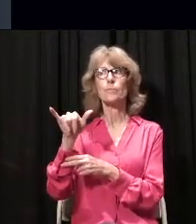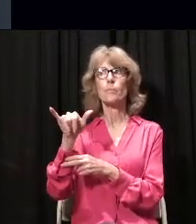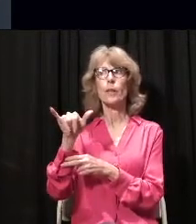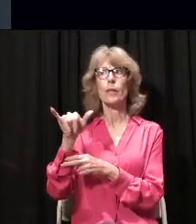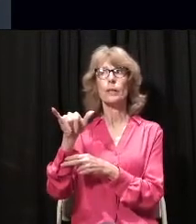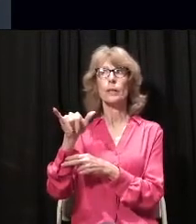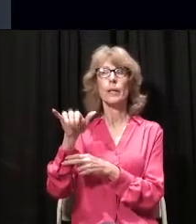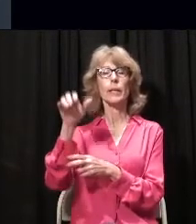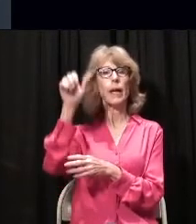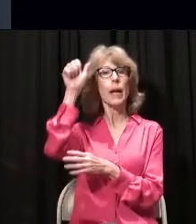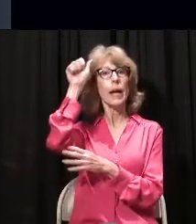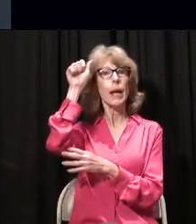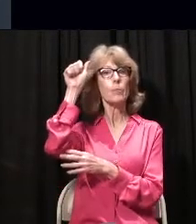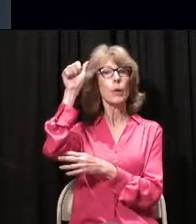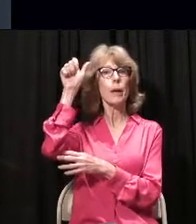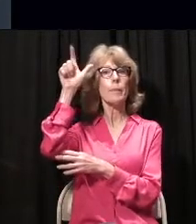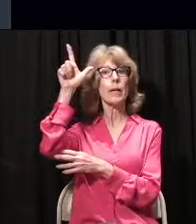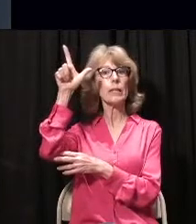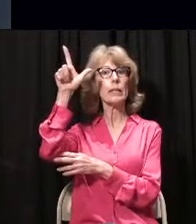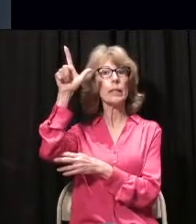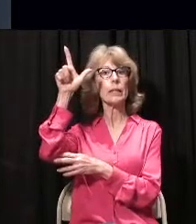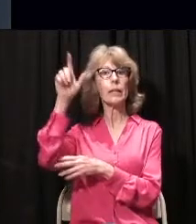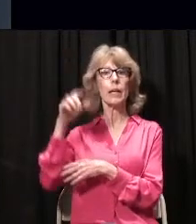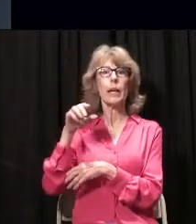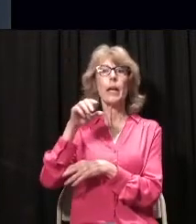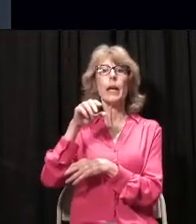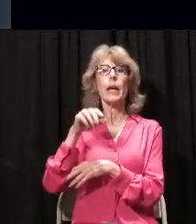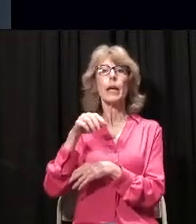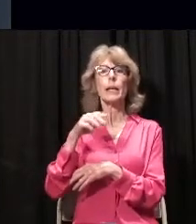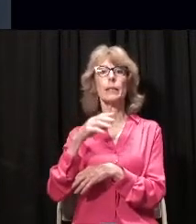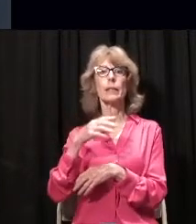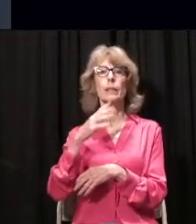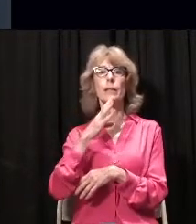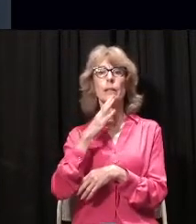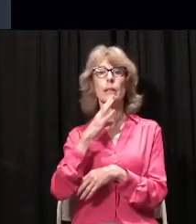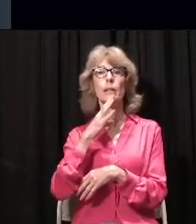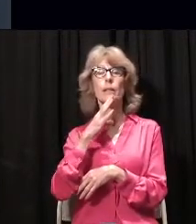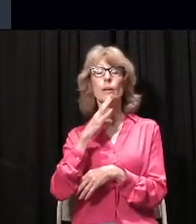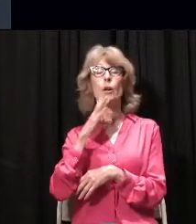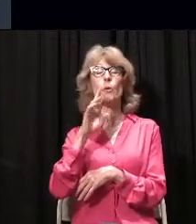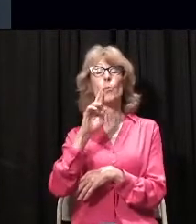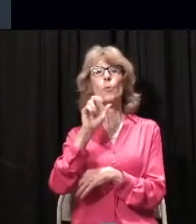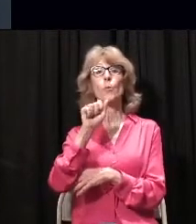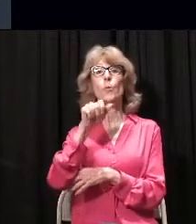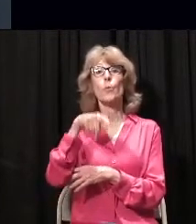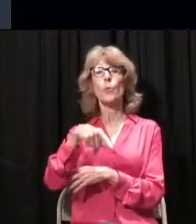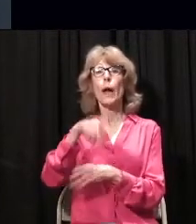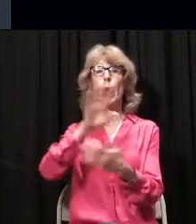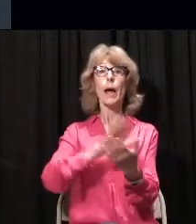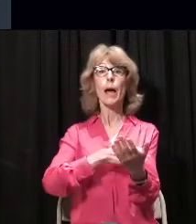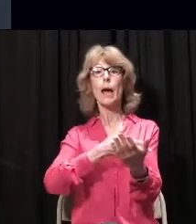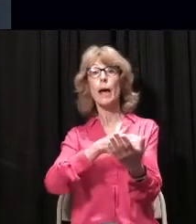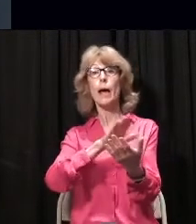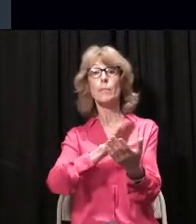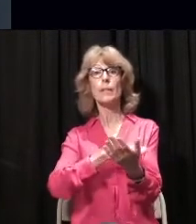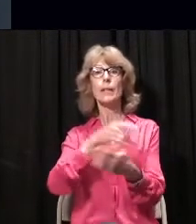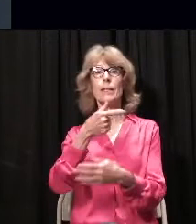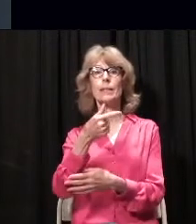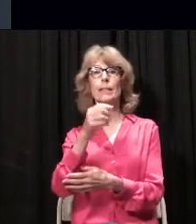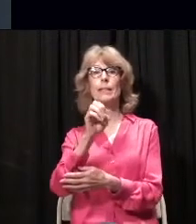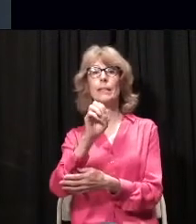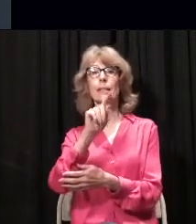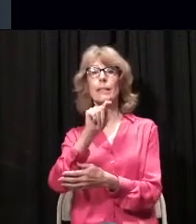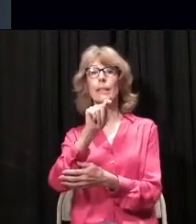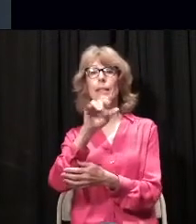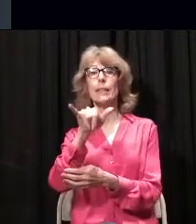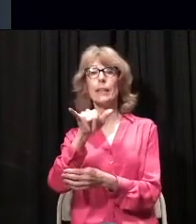and rapped the Gettysburg Address. That is right, my friends. She rapped the entire Gettysburg Address, and in